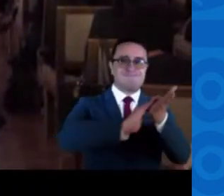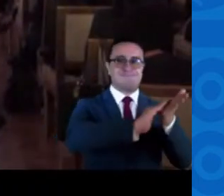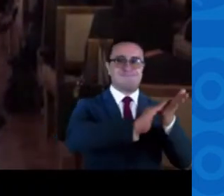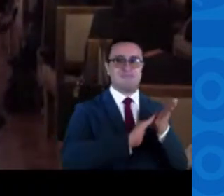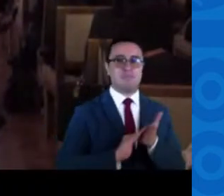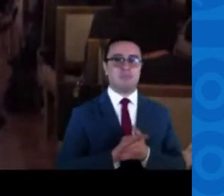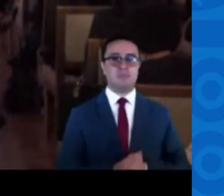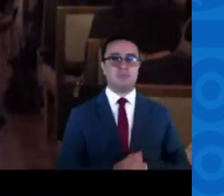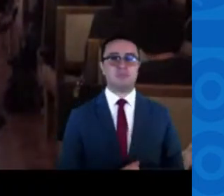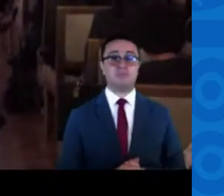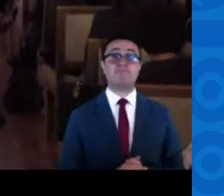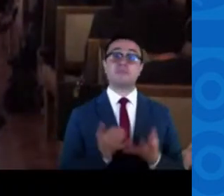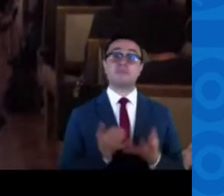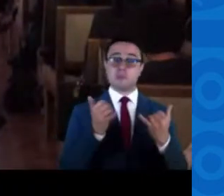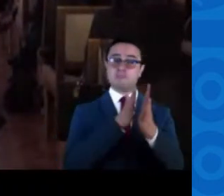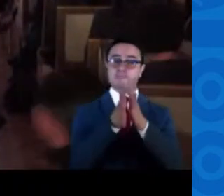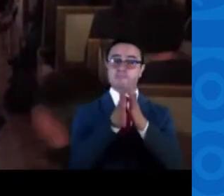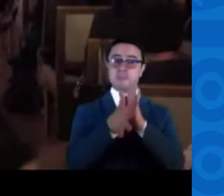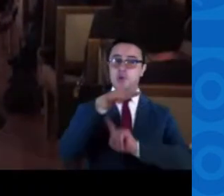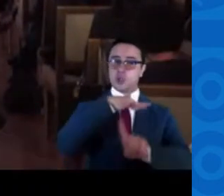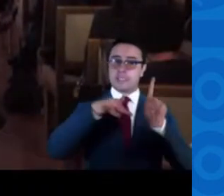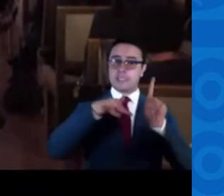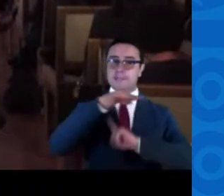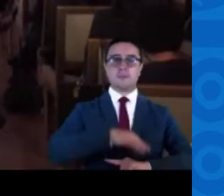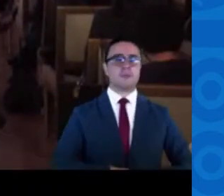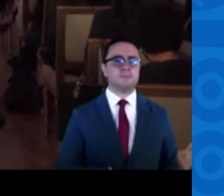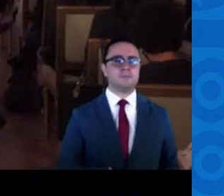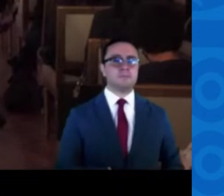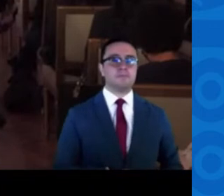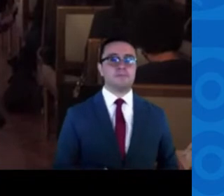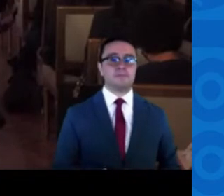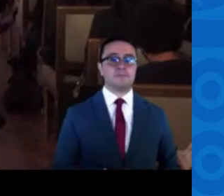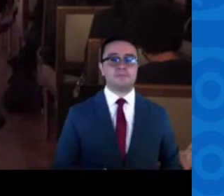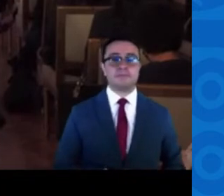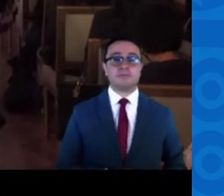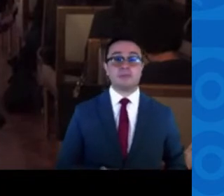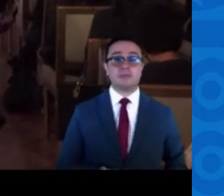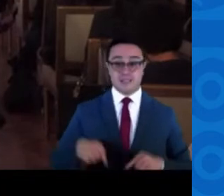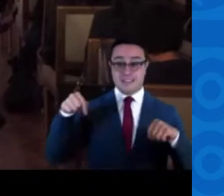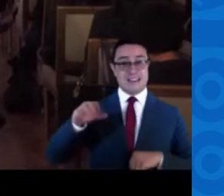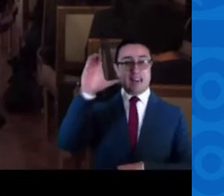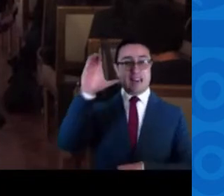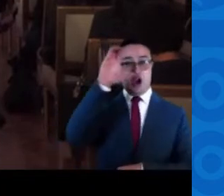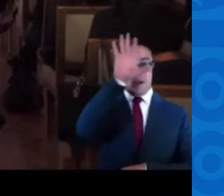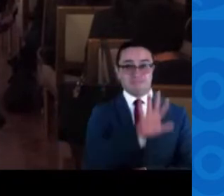that contextualizes today's encounter, and it is the